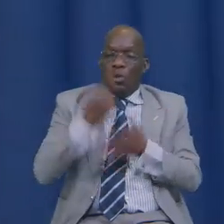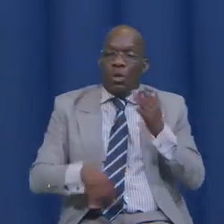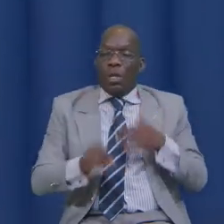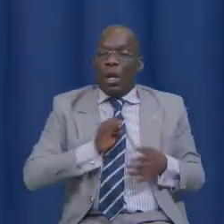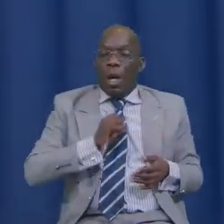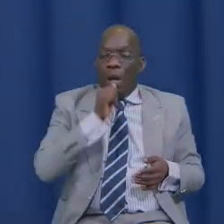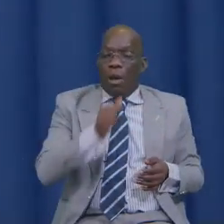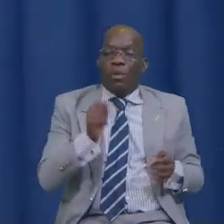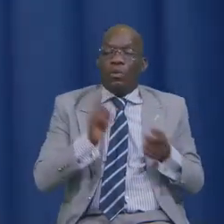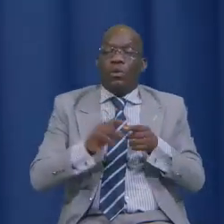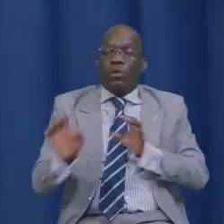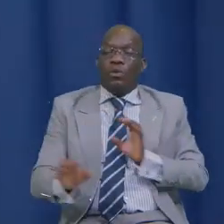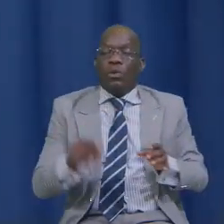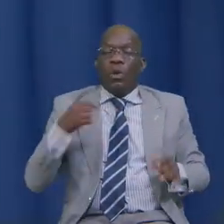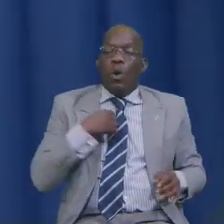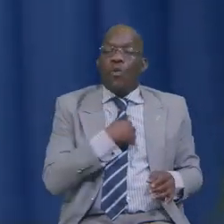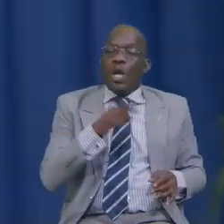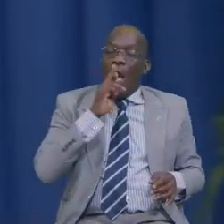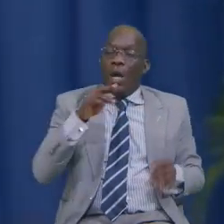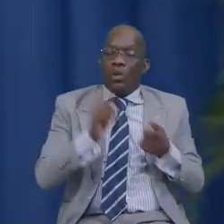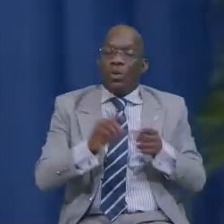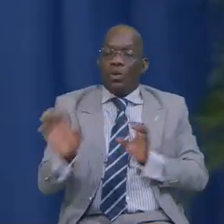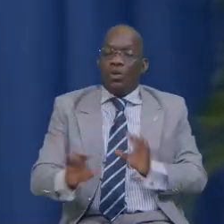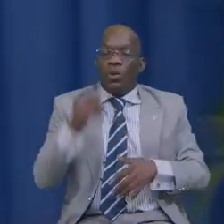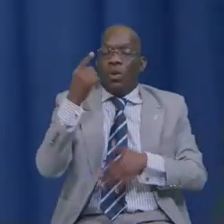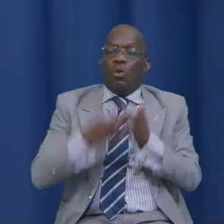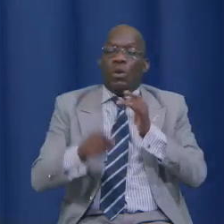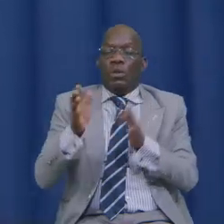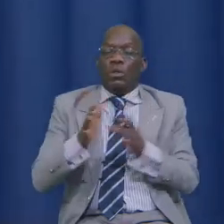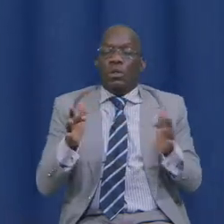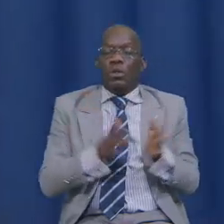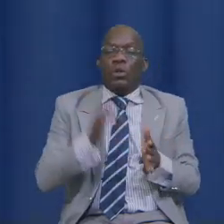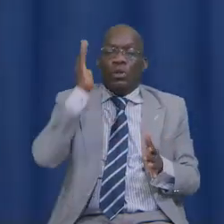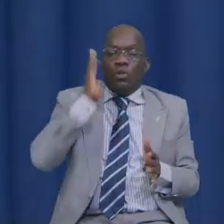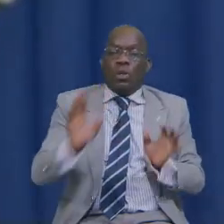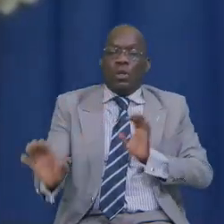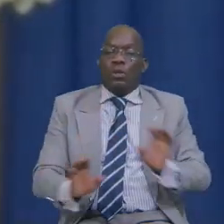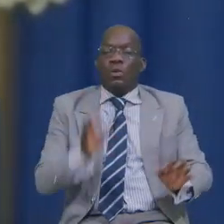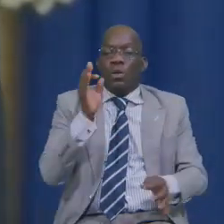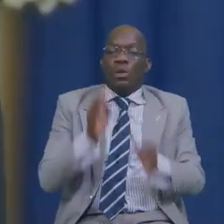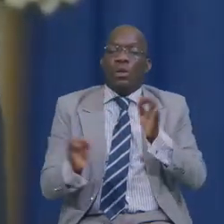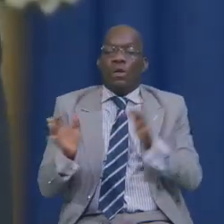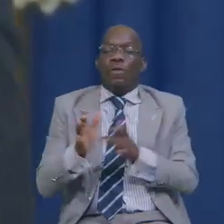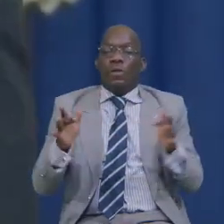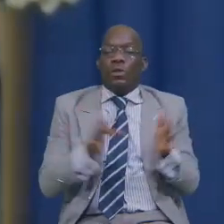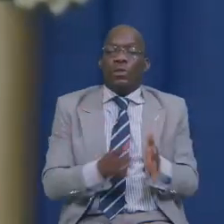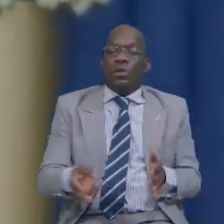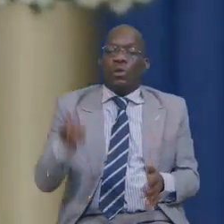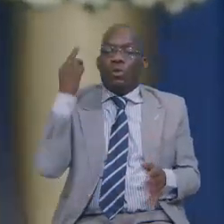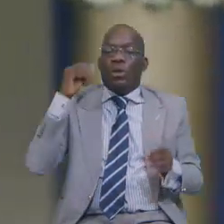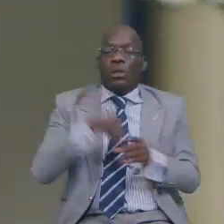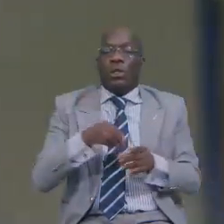are to do what Jesus would have done if Jesus were here in the world.